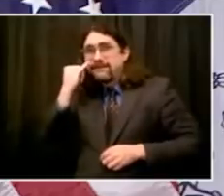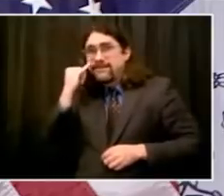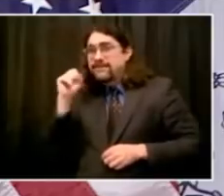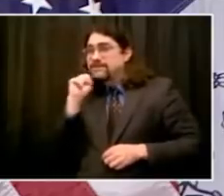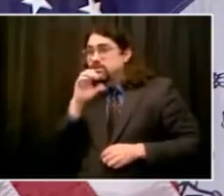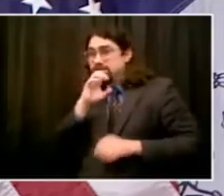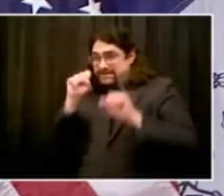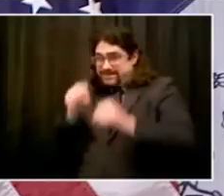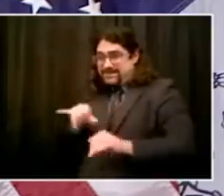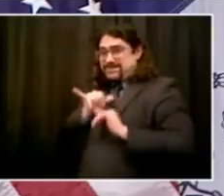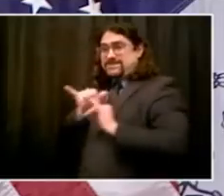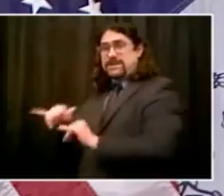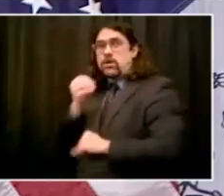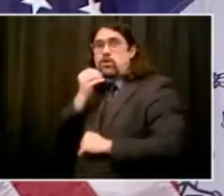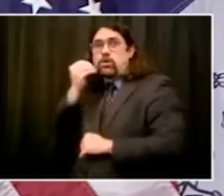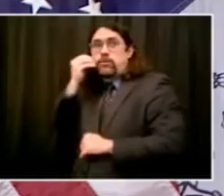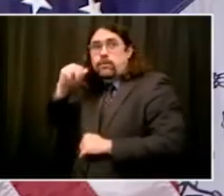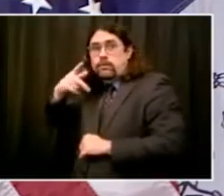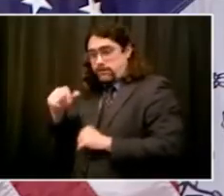healthy without a lot more